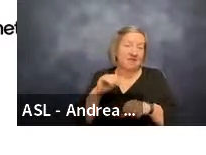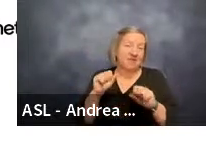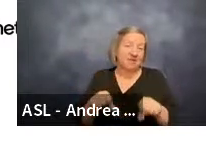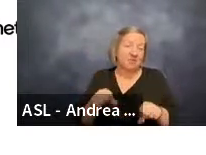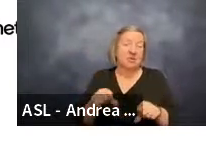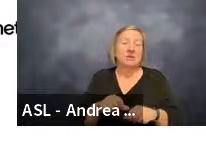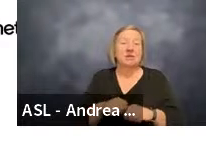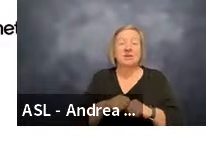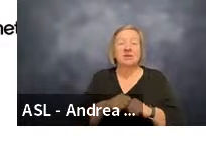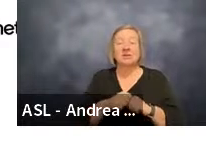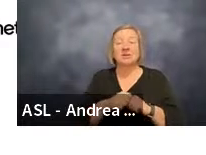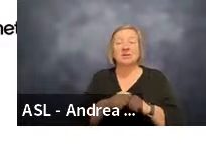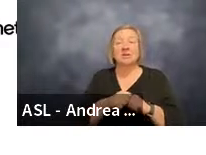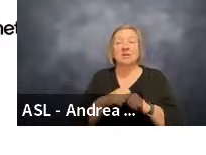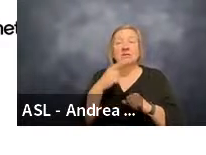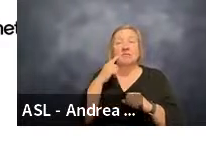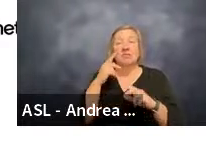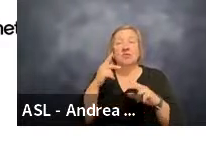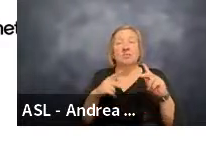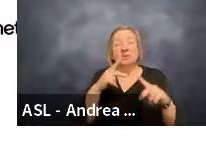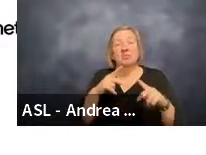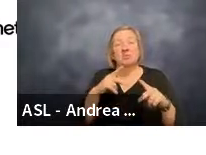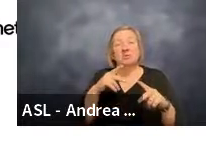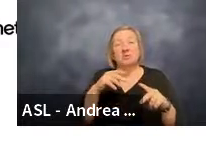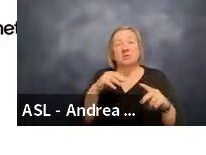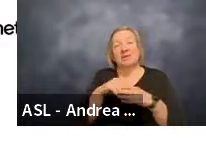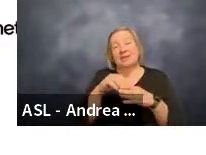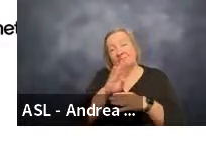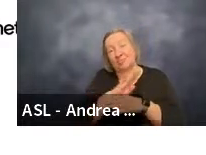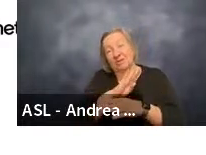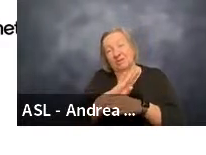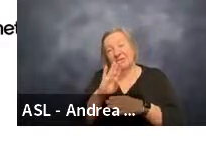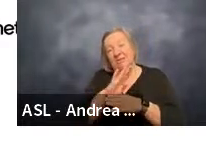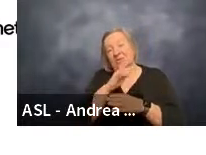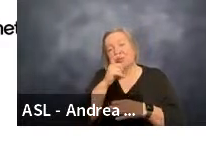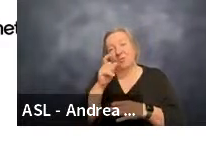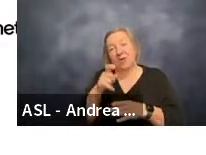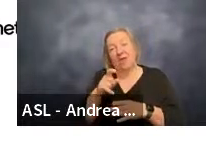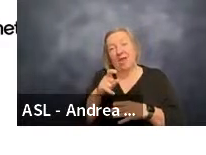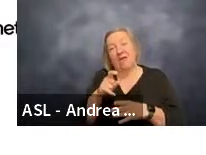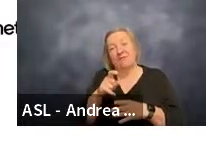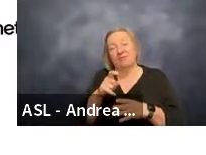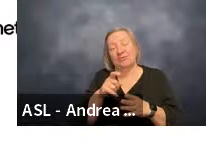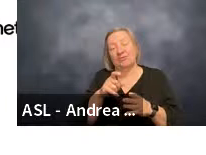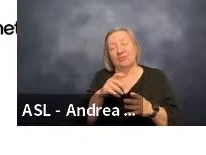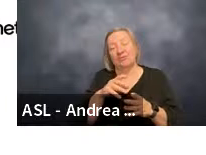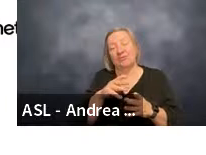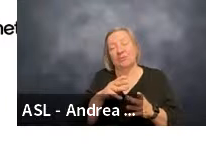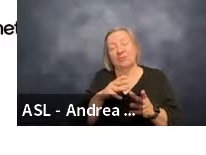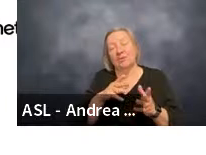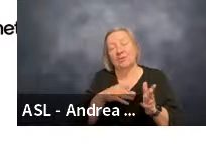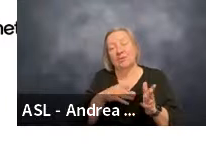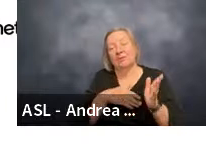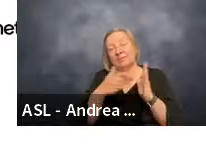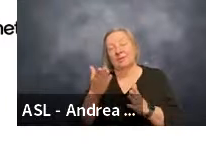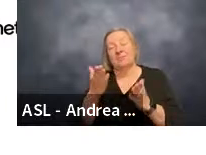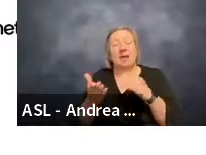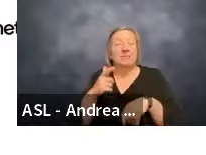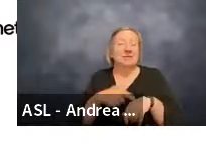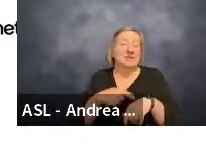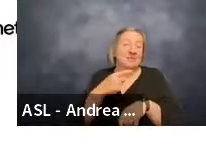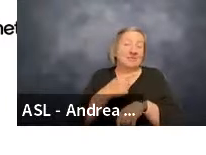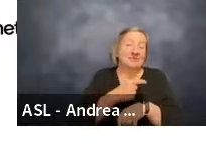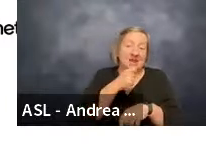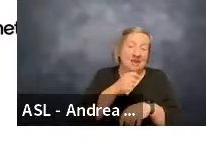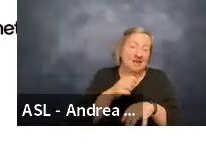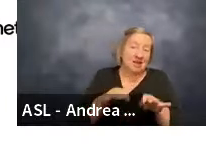capability. For folks in business who are, having to move goods across, the time of day might not be a factor,